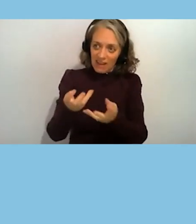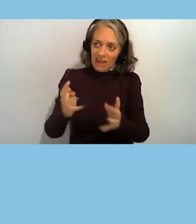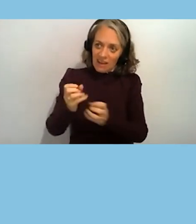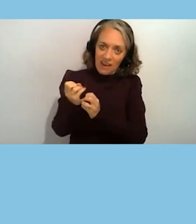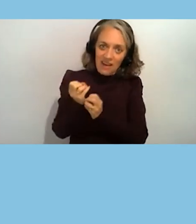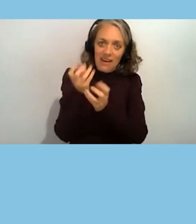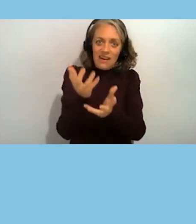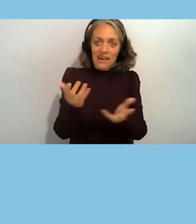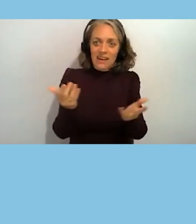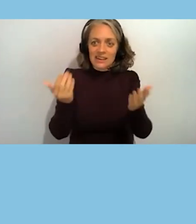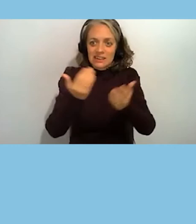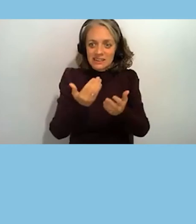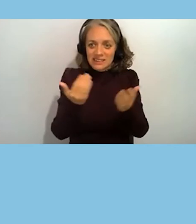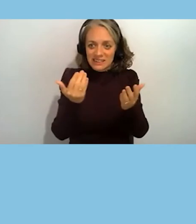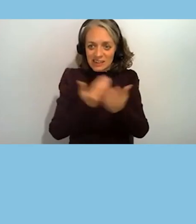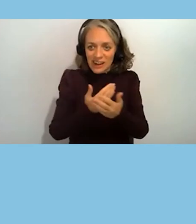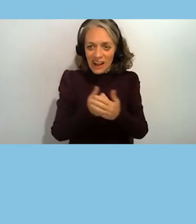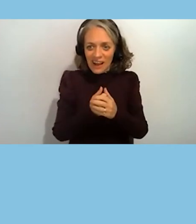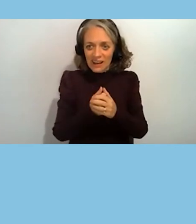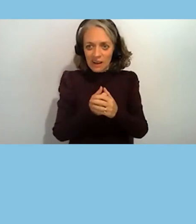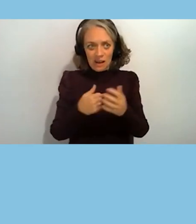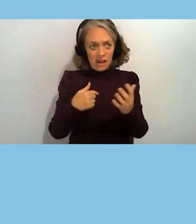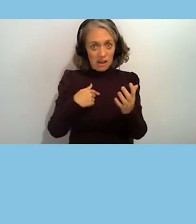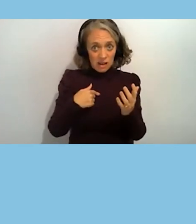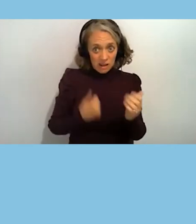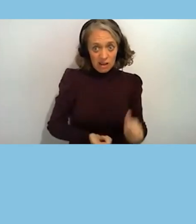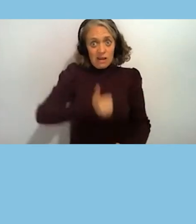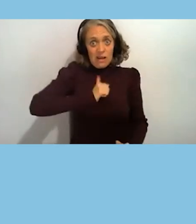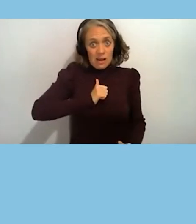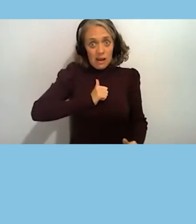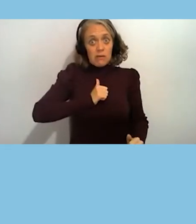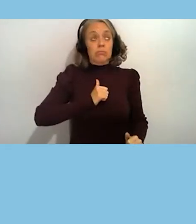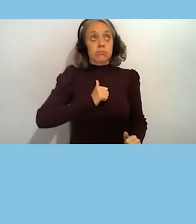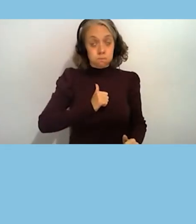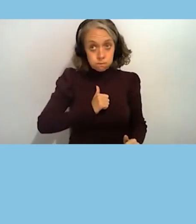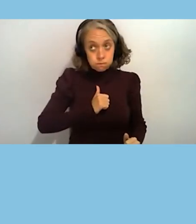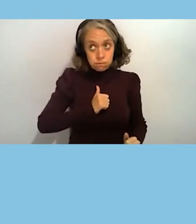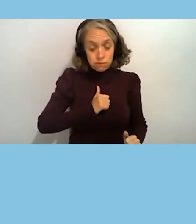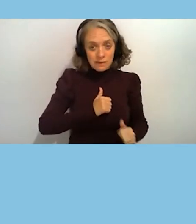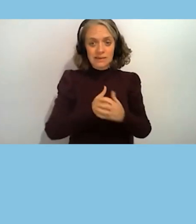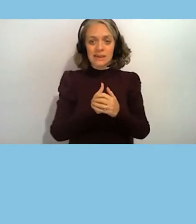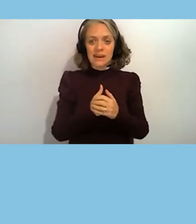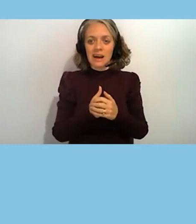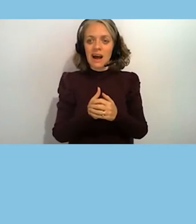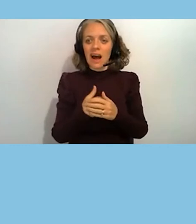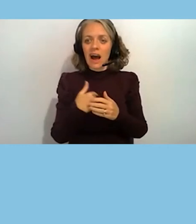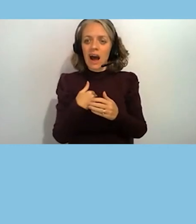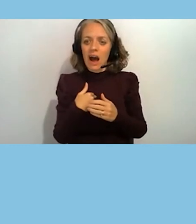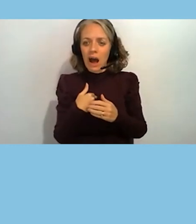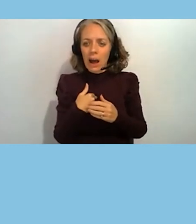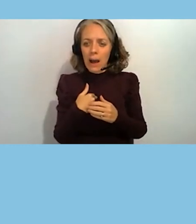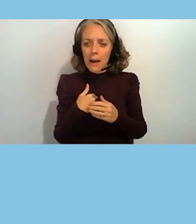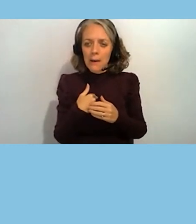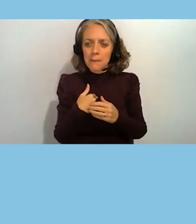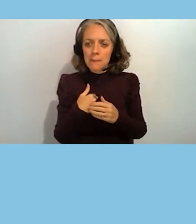What a feat, like a feat to follow. And well, I'm really kind of, I'm